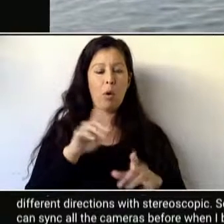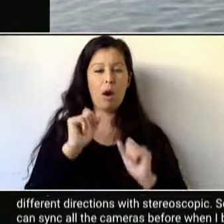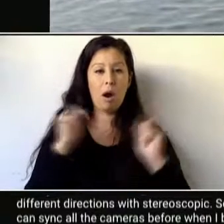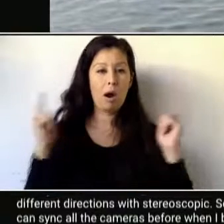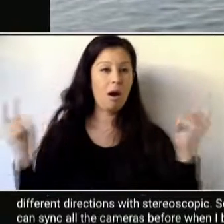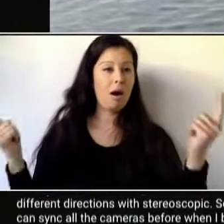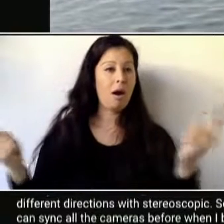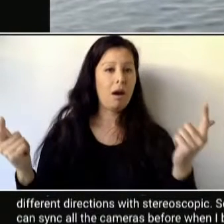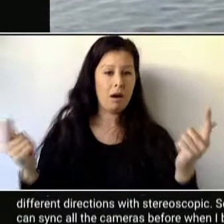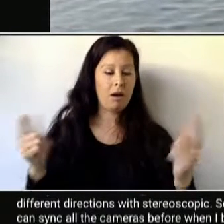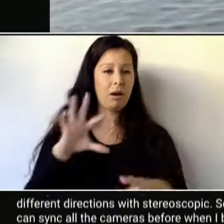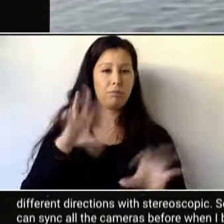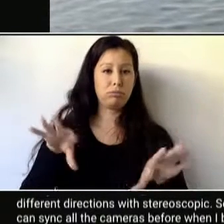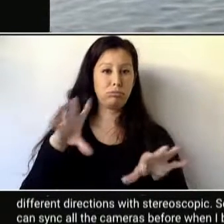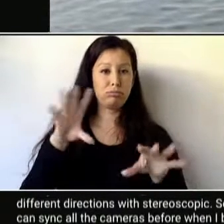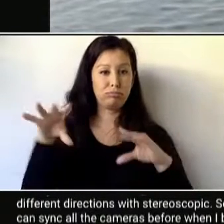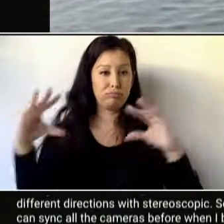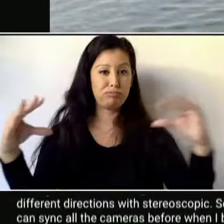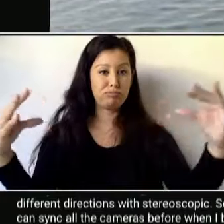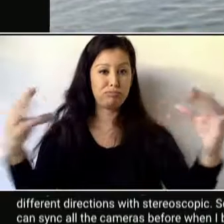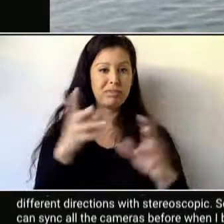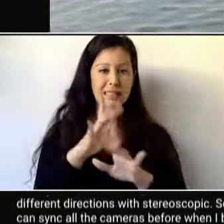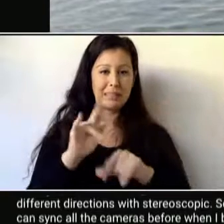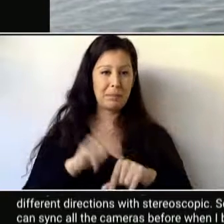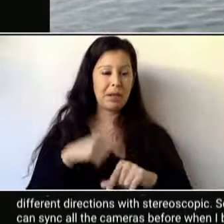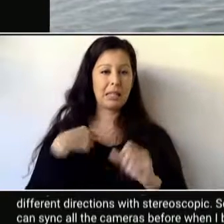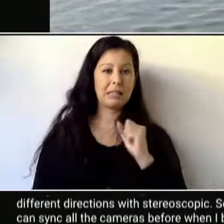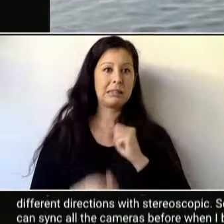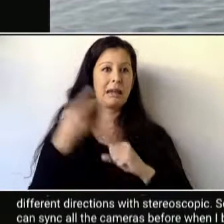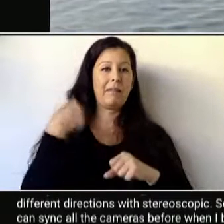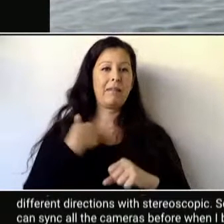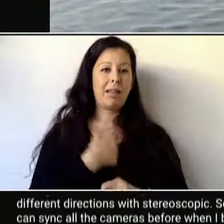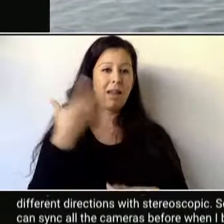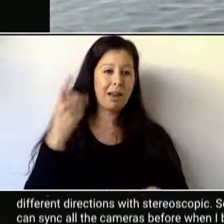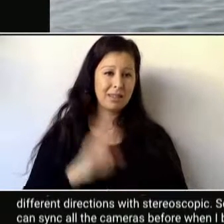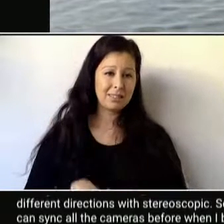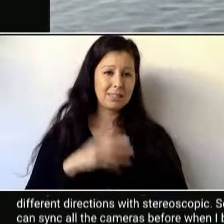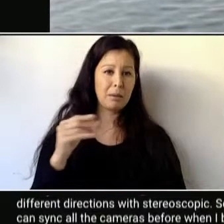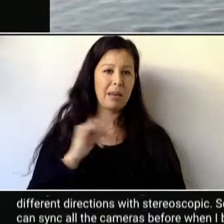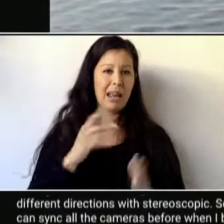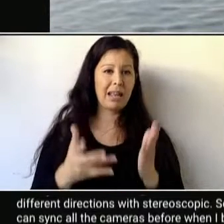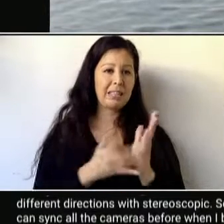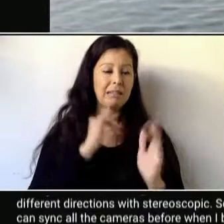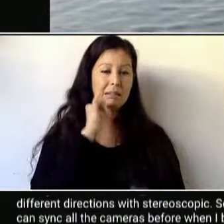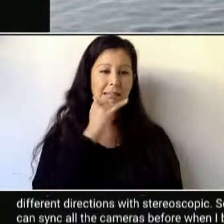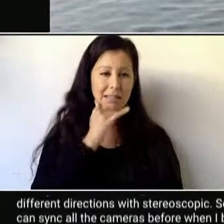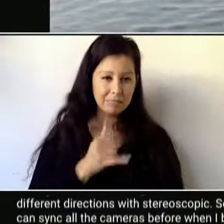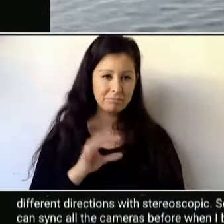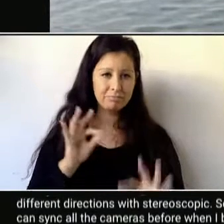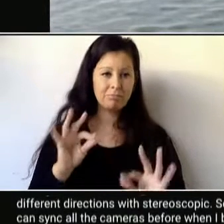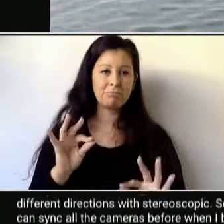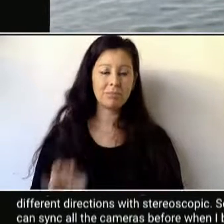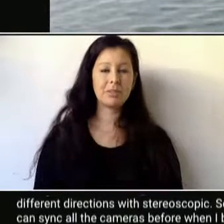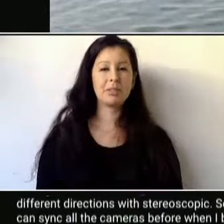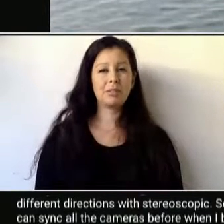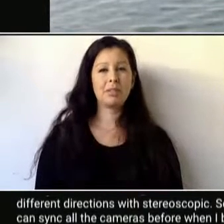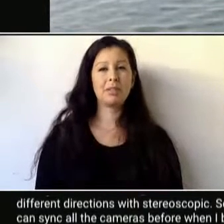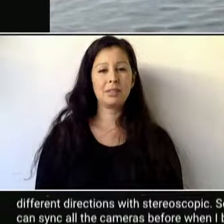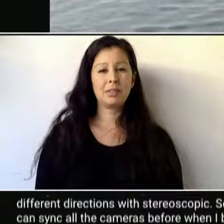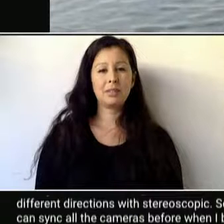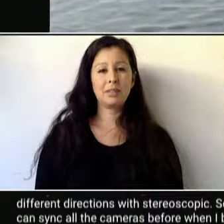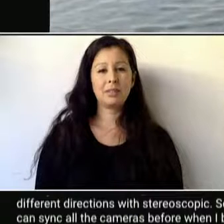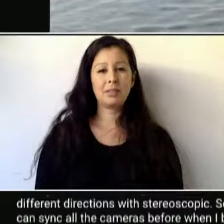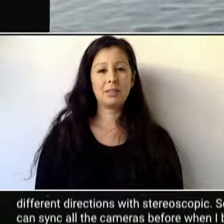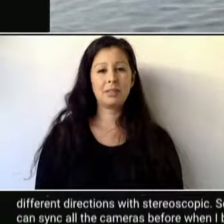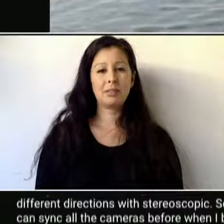whole rig will start recording. So that really saves us a lot of time and like technical errors. One of the